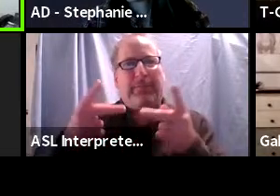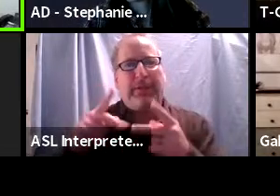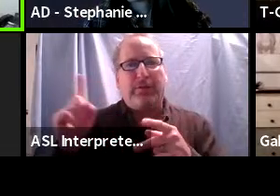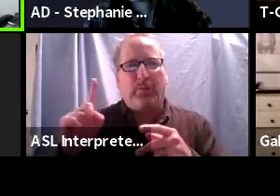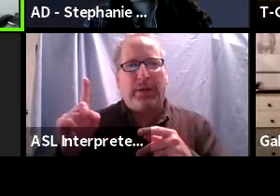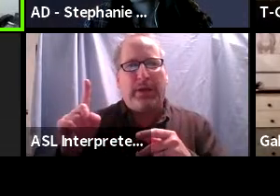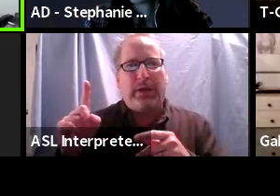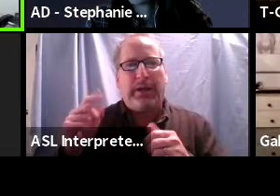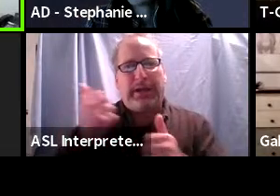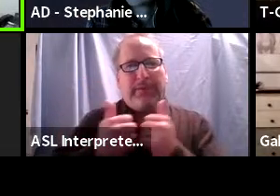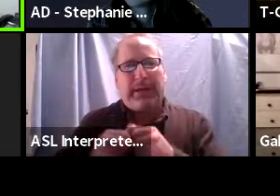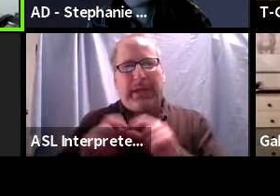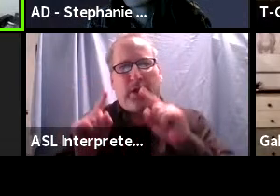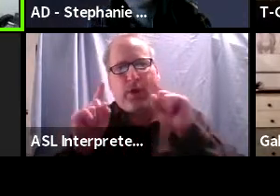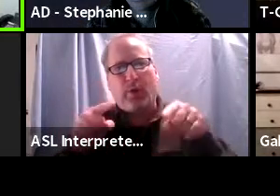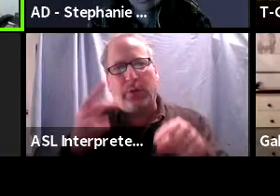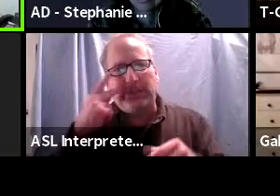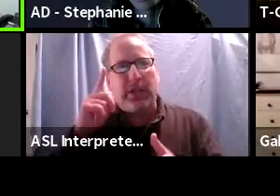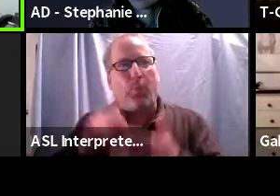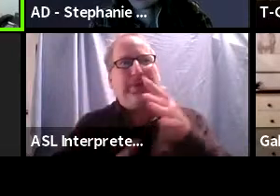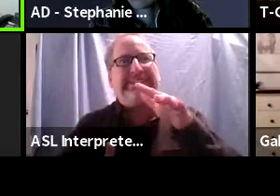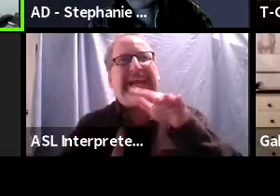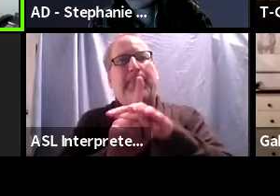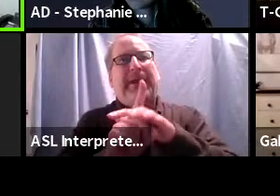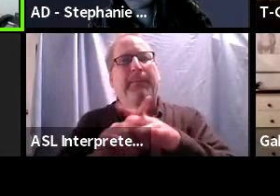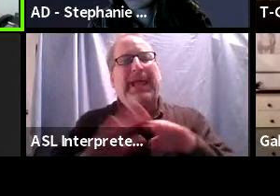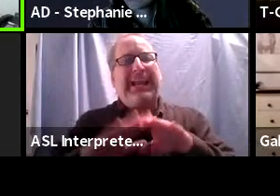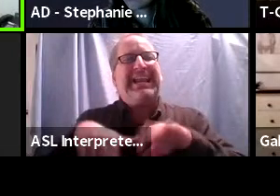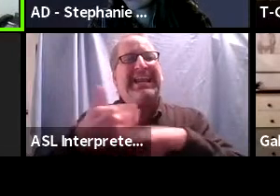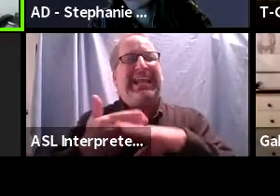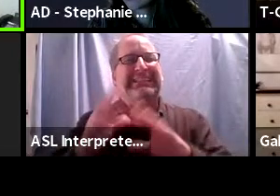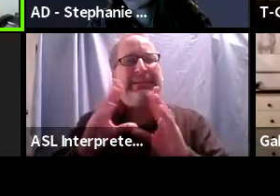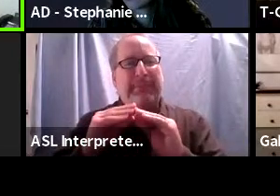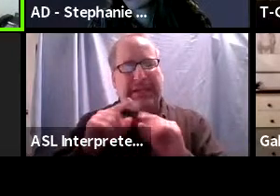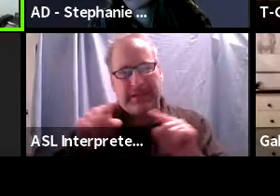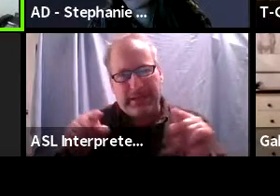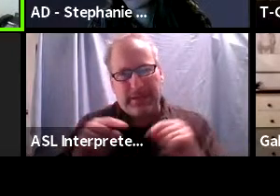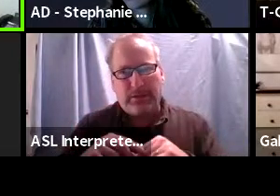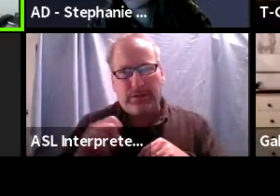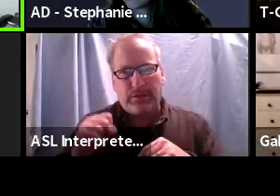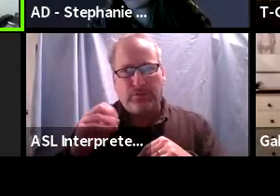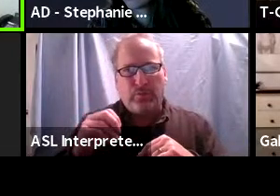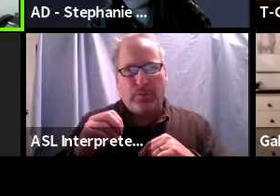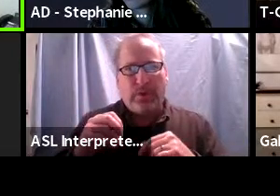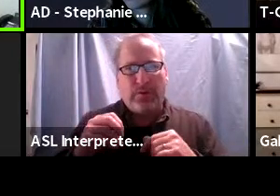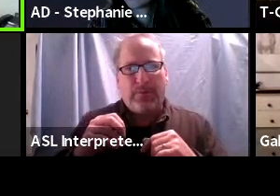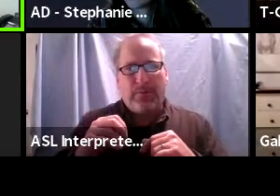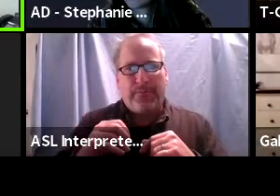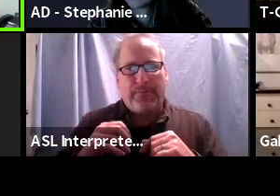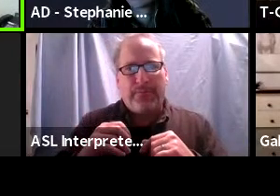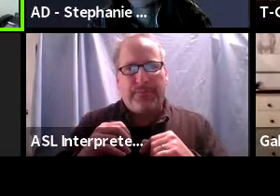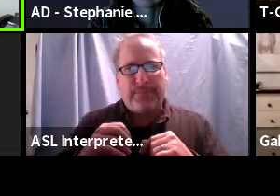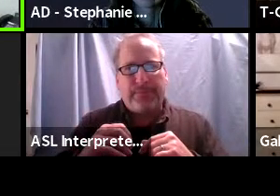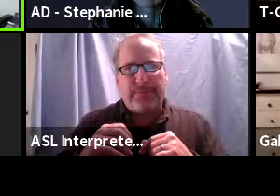think everyone can go to see kind of what's coming up at the next meeting. So thanks, Elaine.